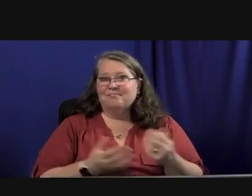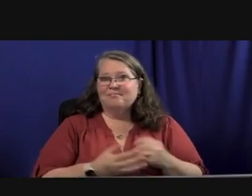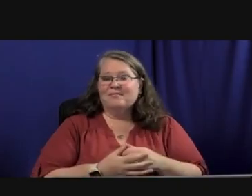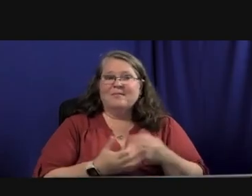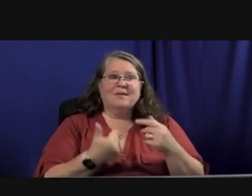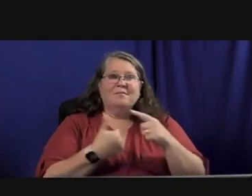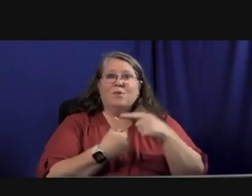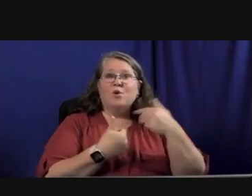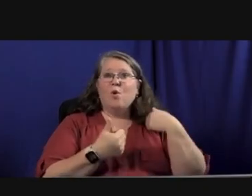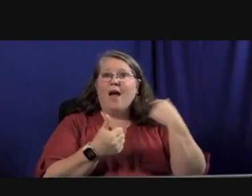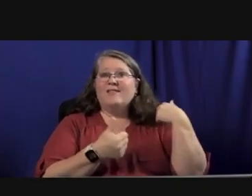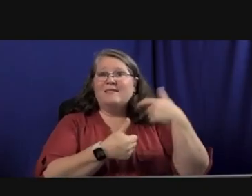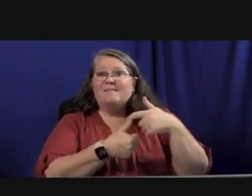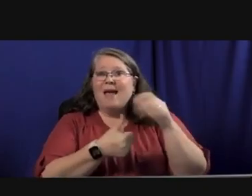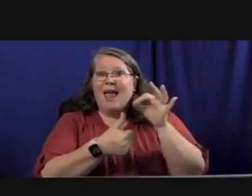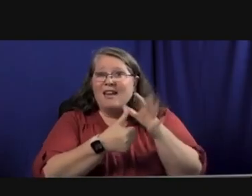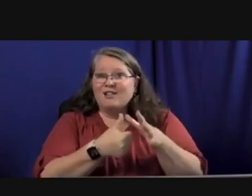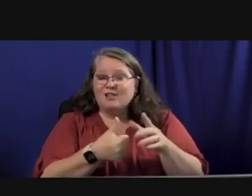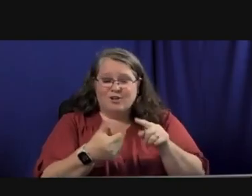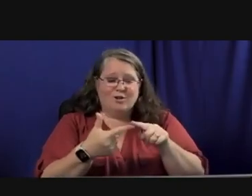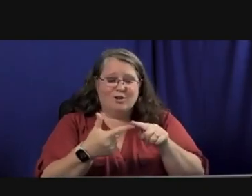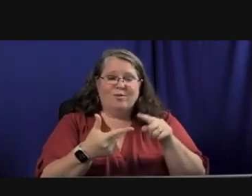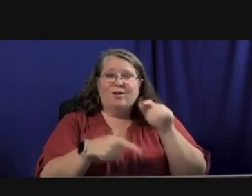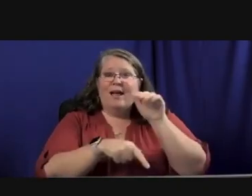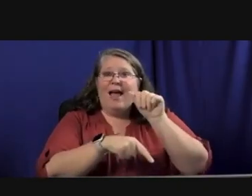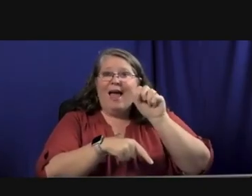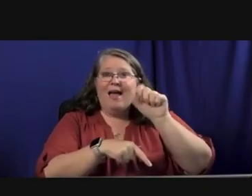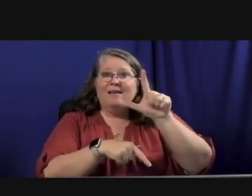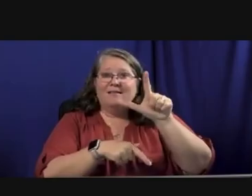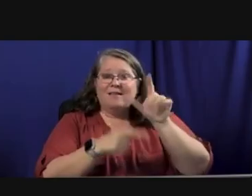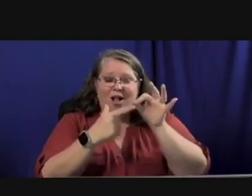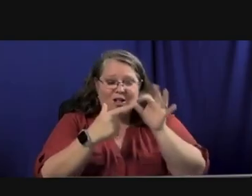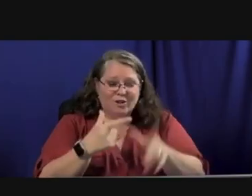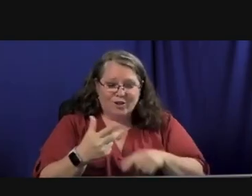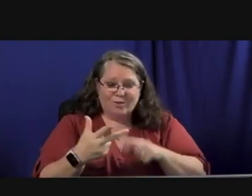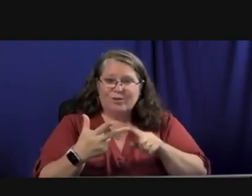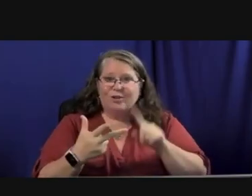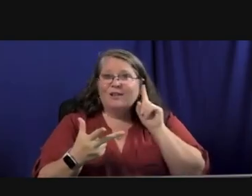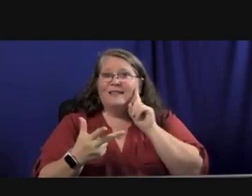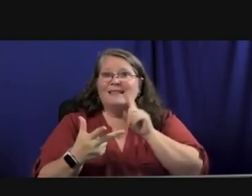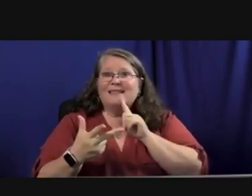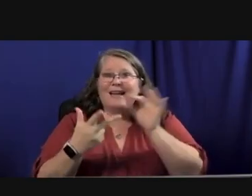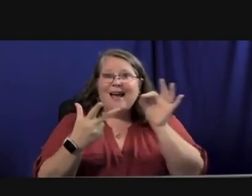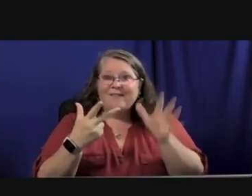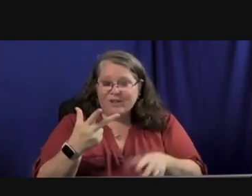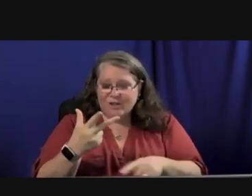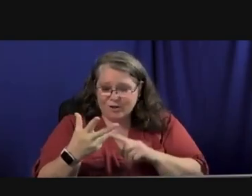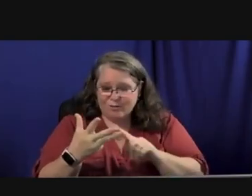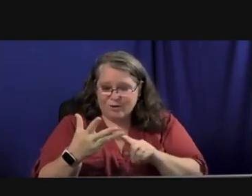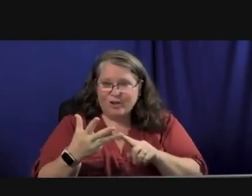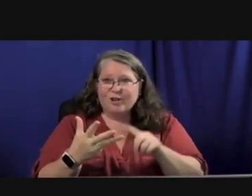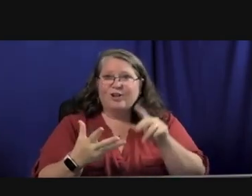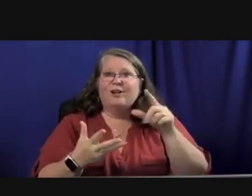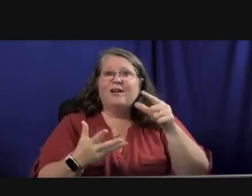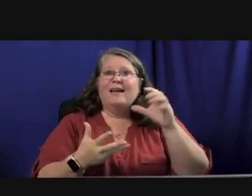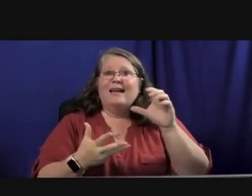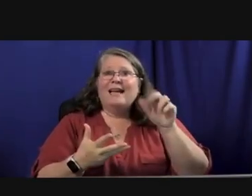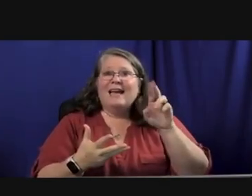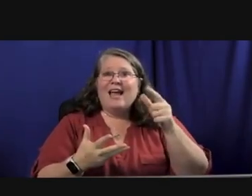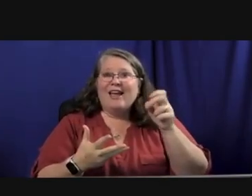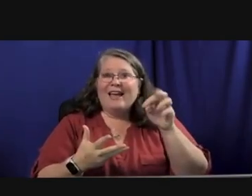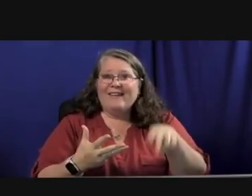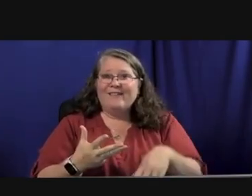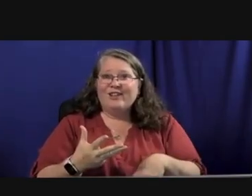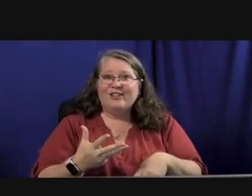conversation? Or maybe you have a Spanish interpreter, also an ASL interpreter, plus a